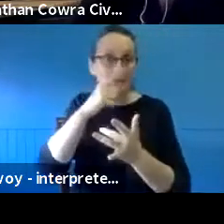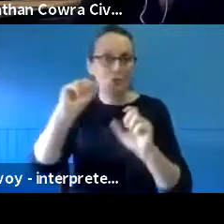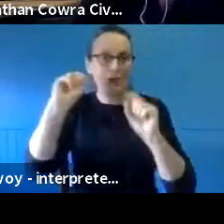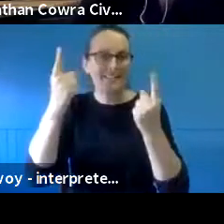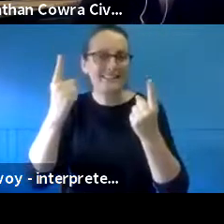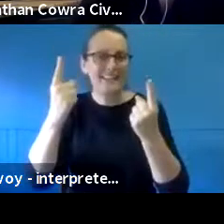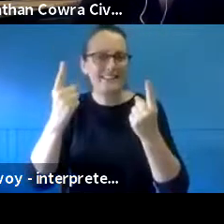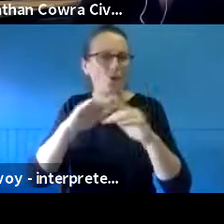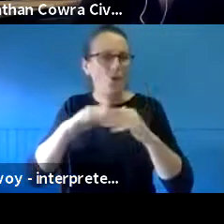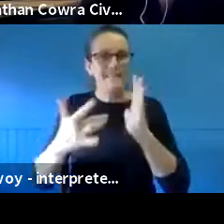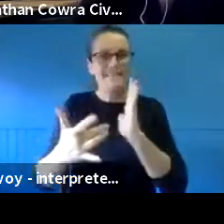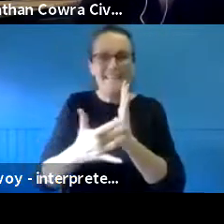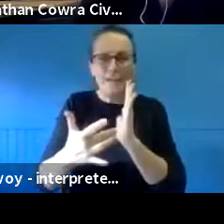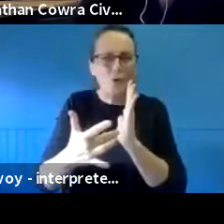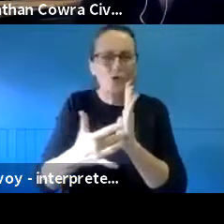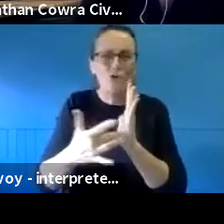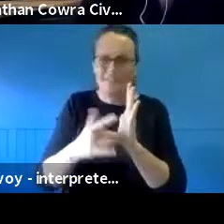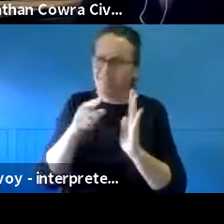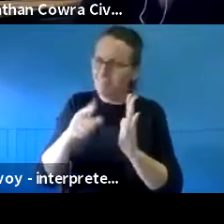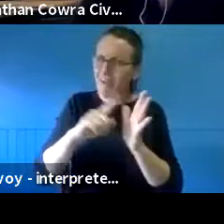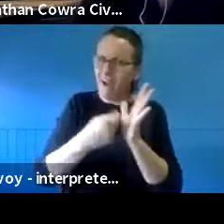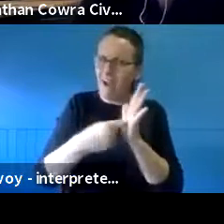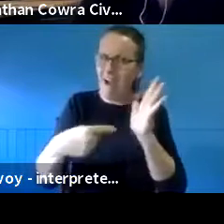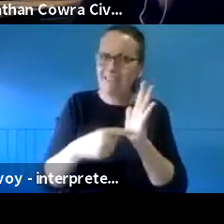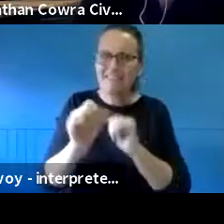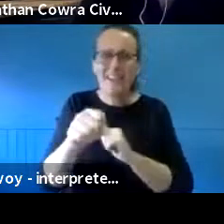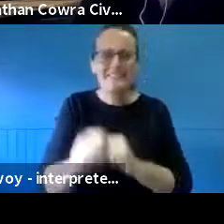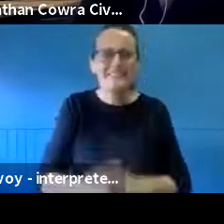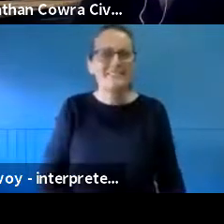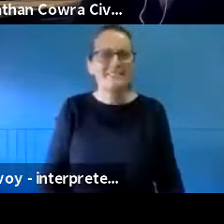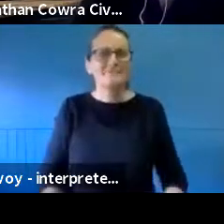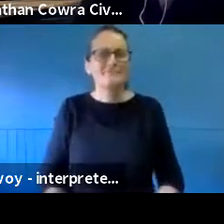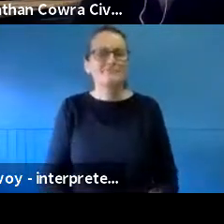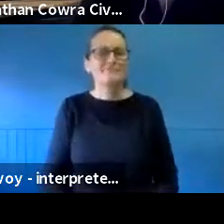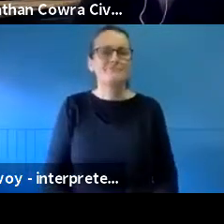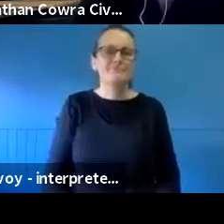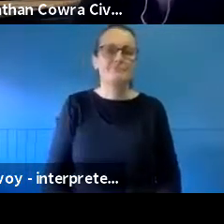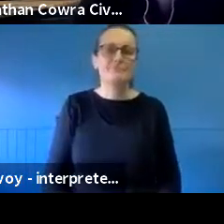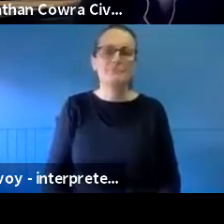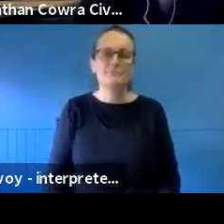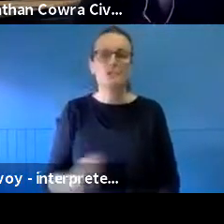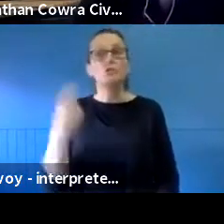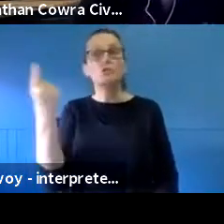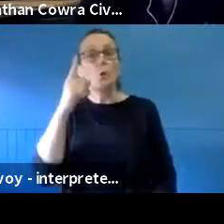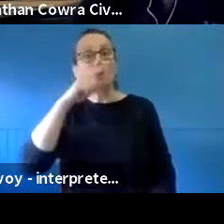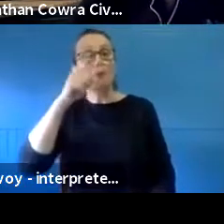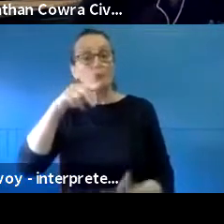you know, they've been around for ages. But getting them through to the people assessing the grants.